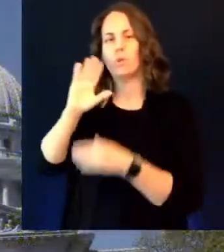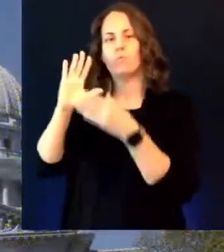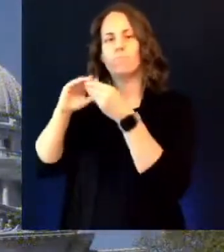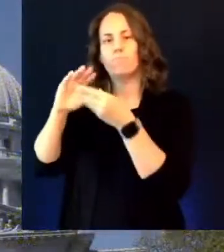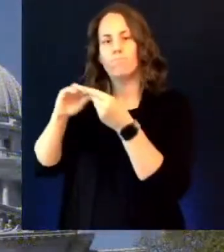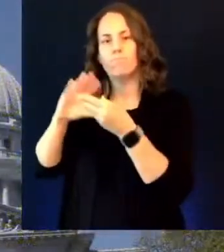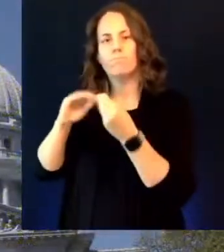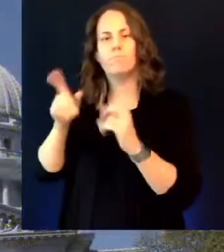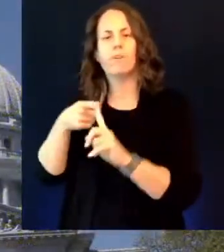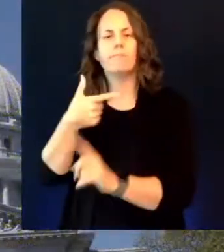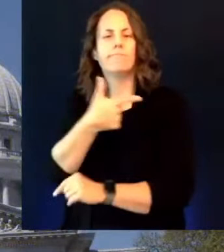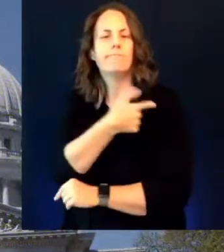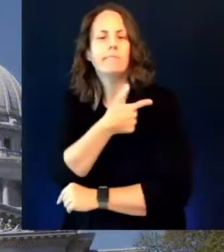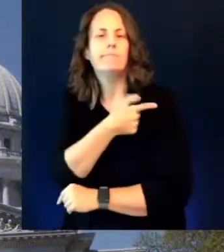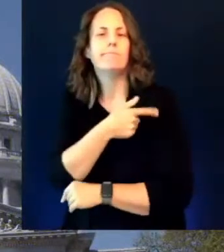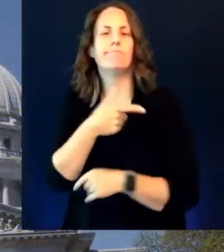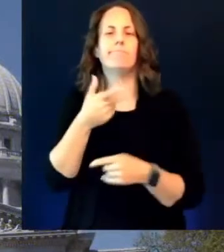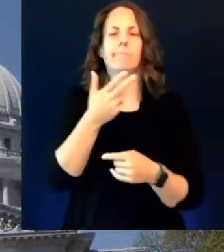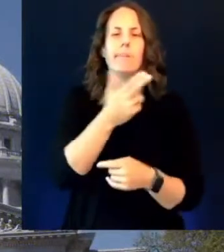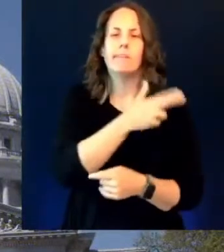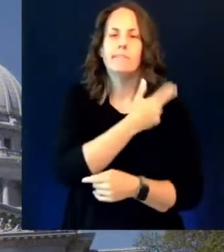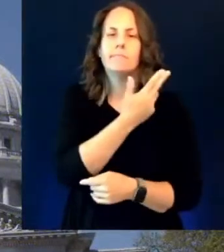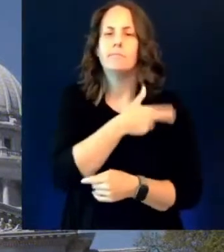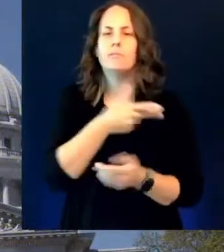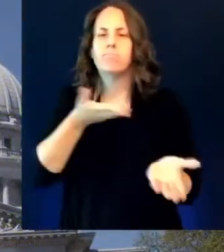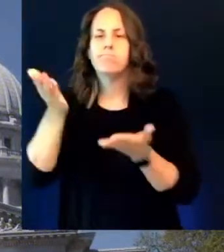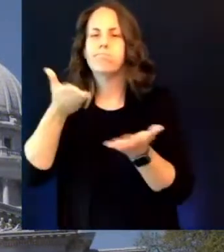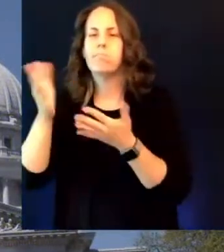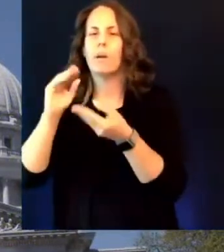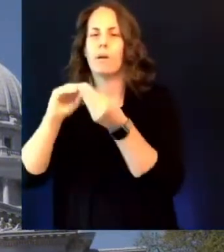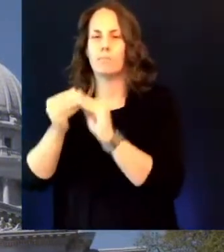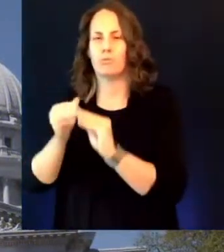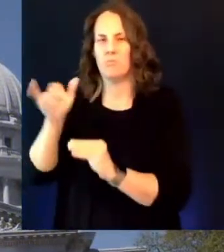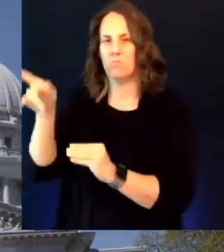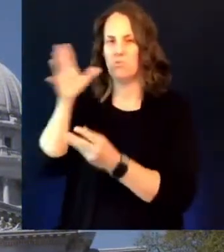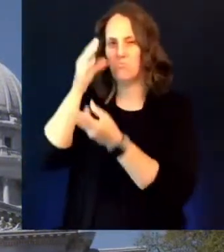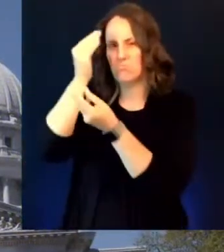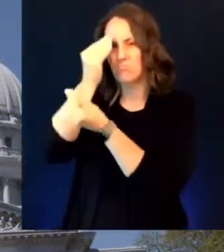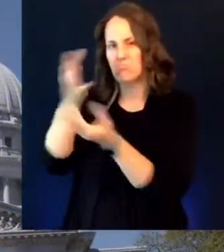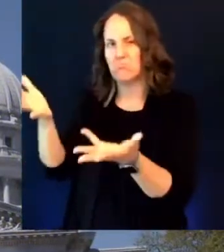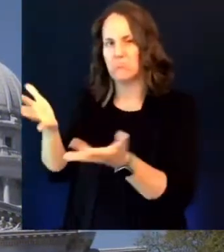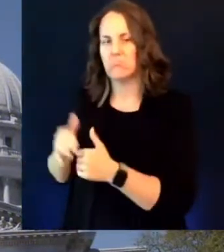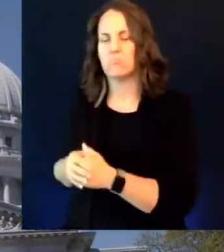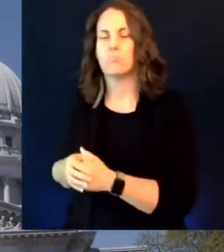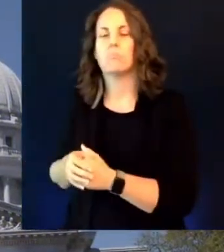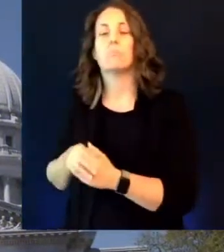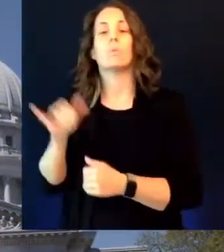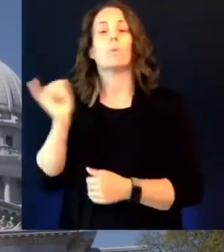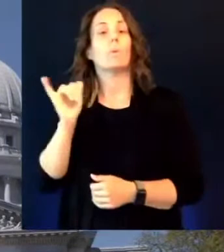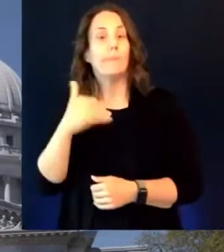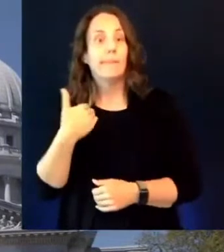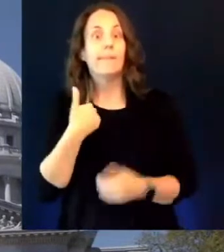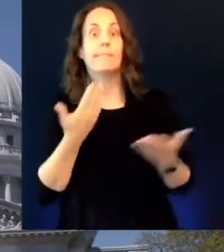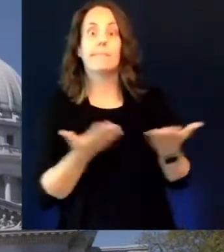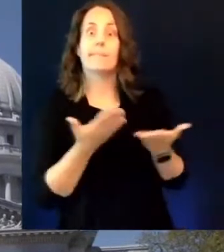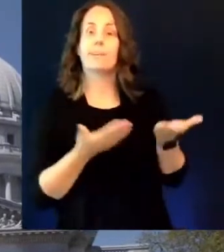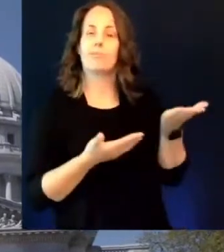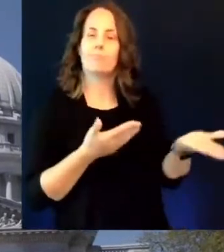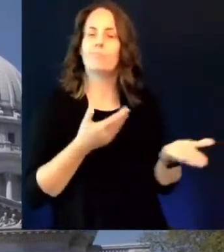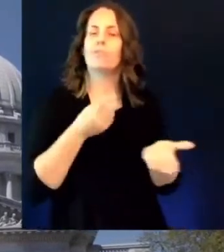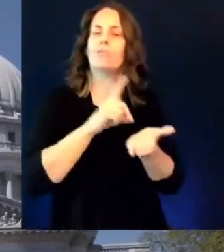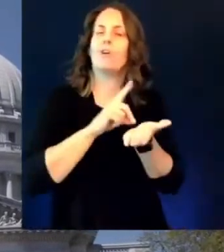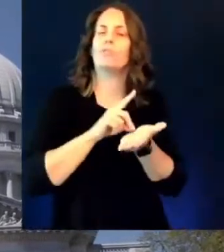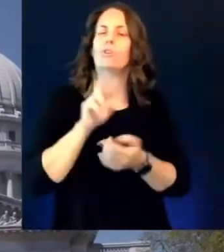Dr. Ryan Westergaard, the Chief Medical Officer in the DHS Bureau of Communicable Diseases. And we'll begin the briefing with remarks from